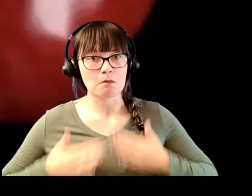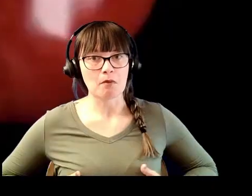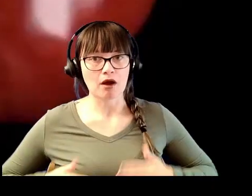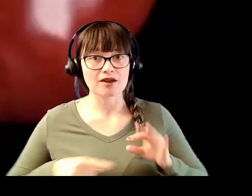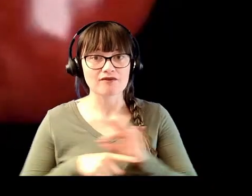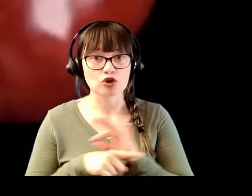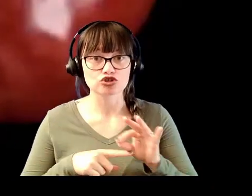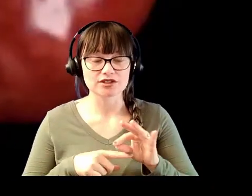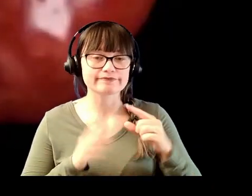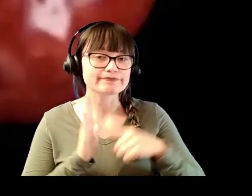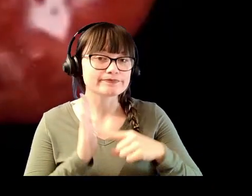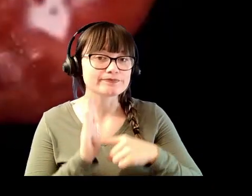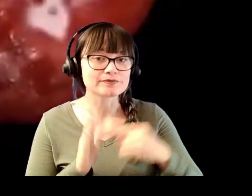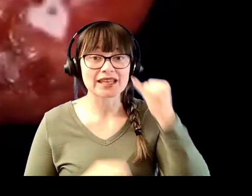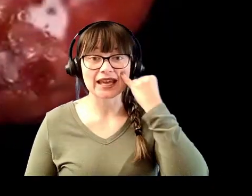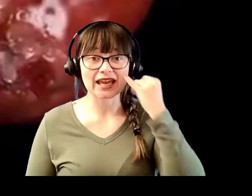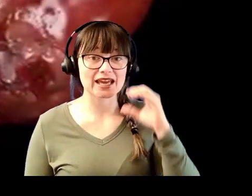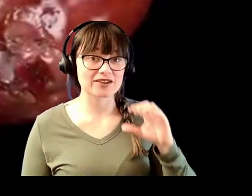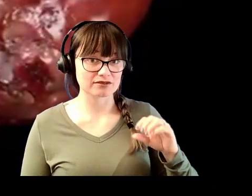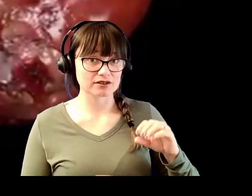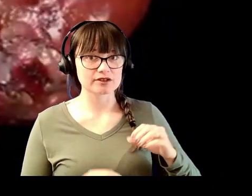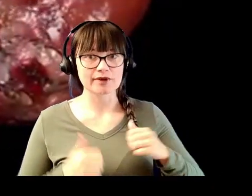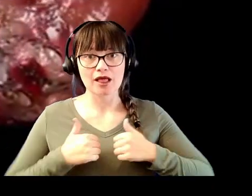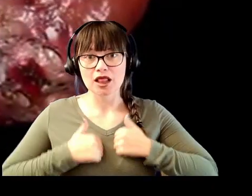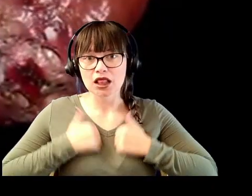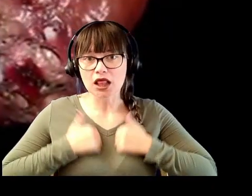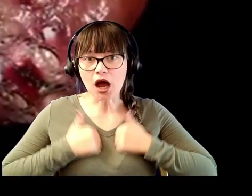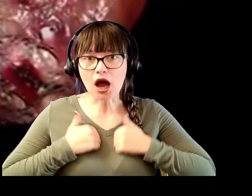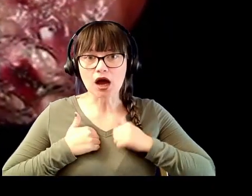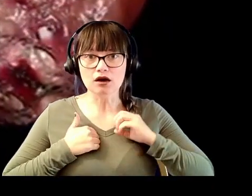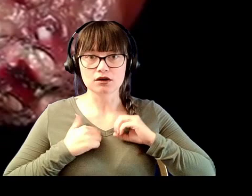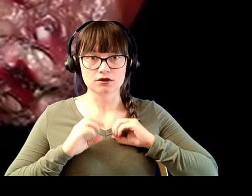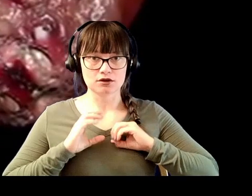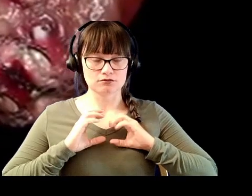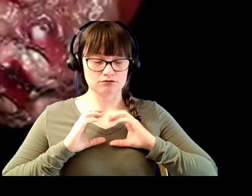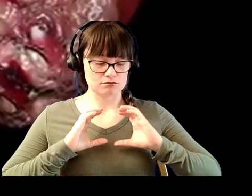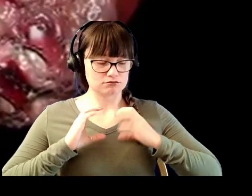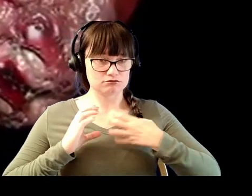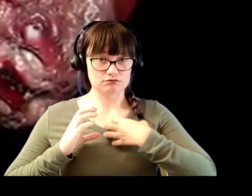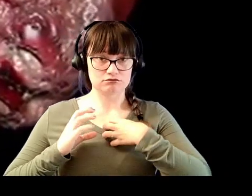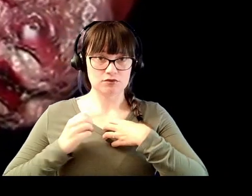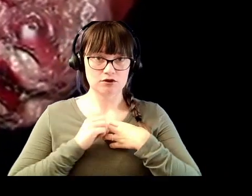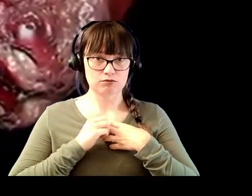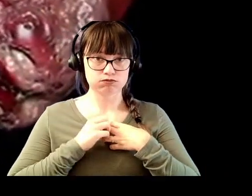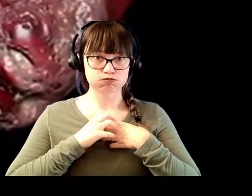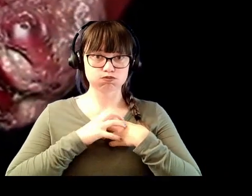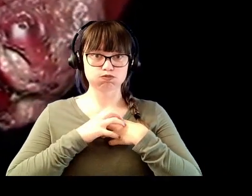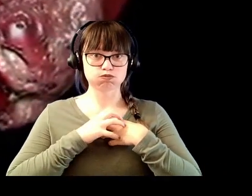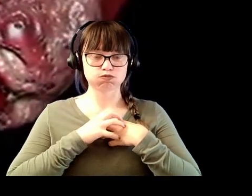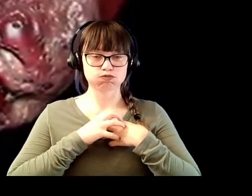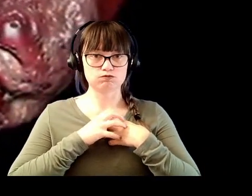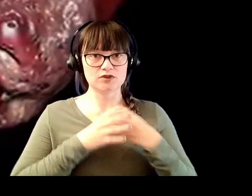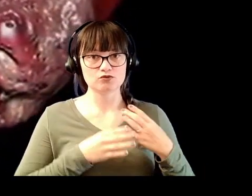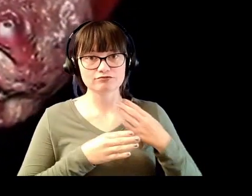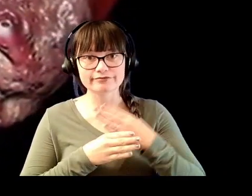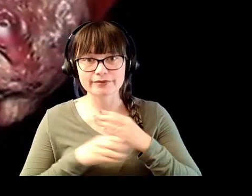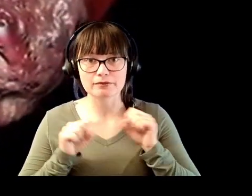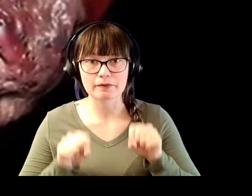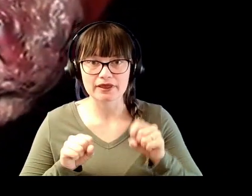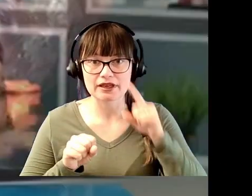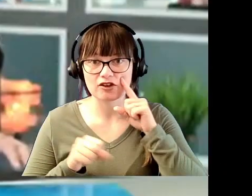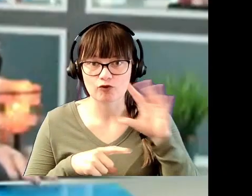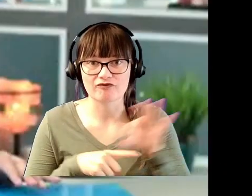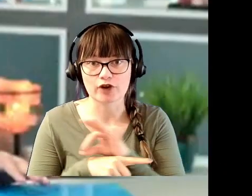that's growing on an organ, it can impede or interfere with that organ's ability to perform its function.